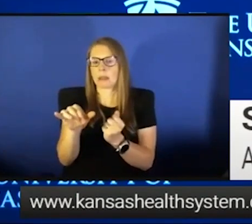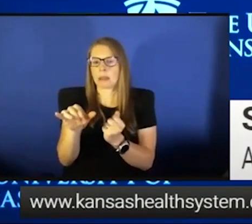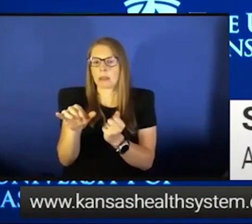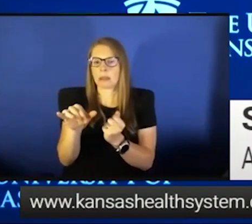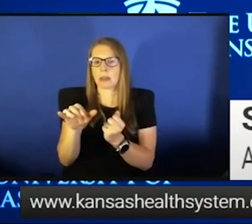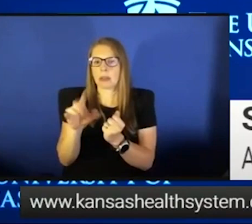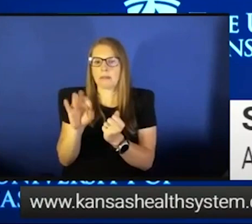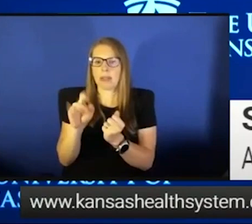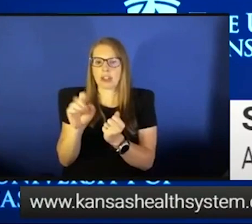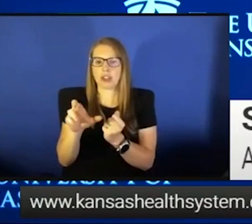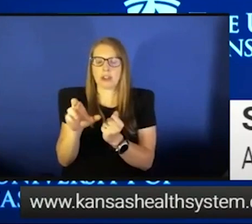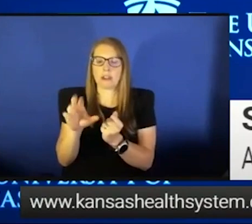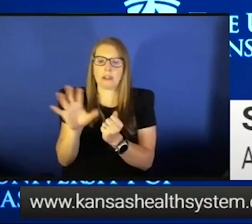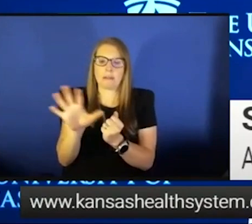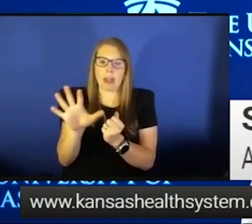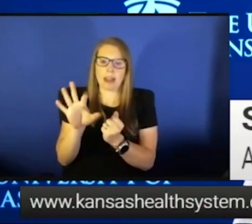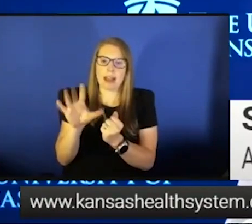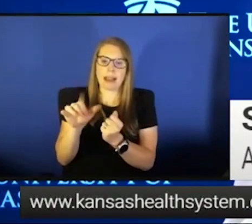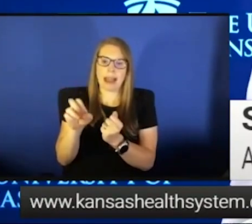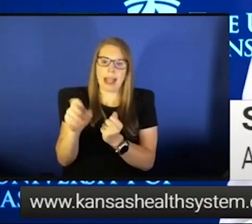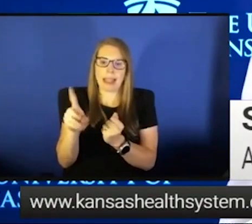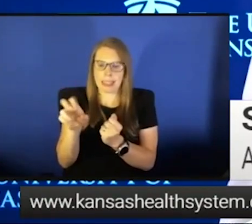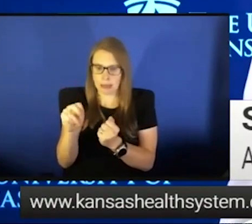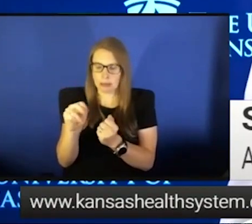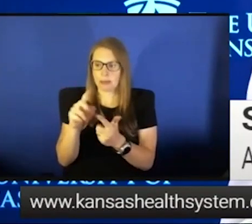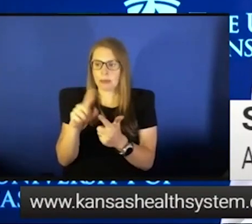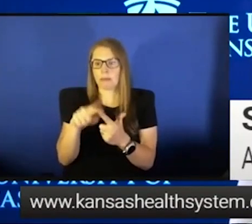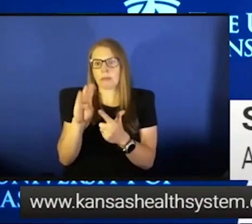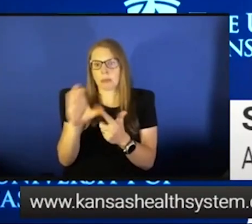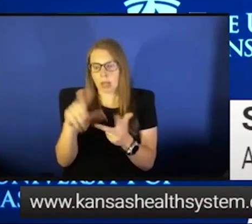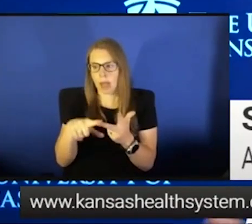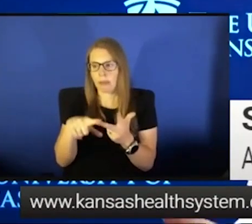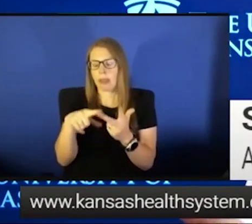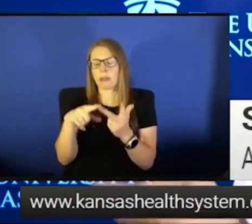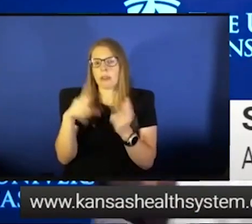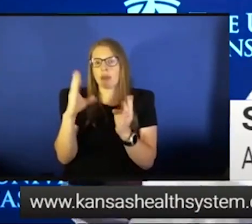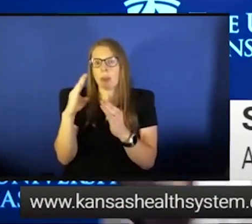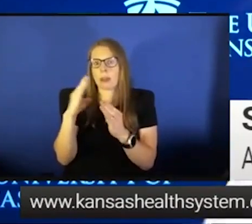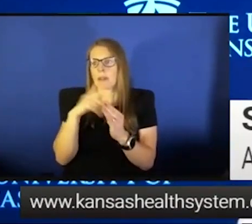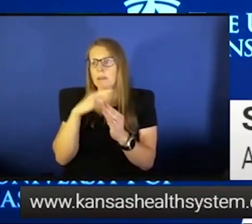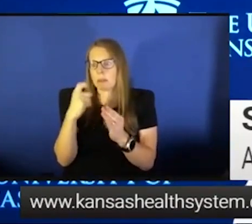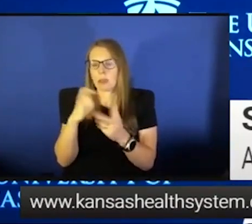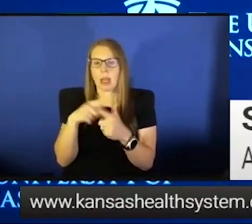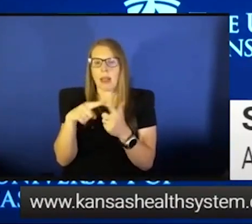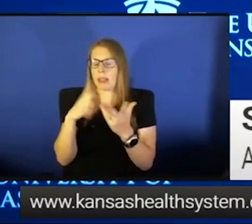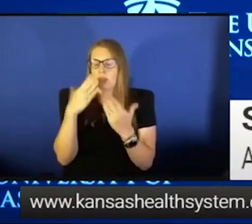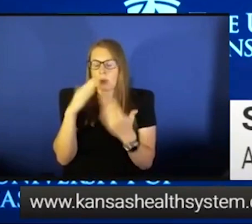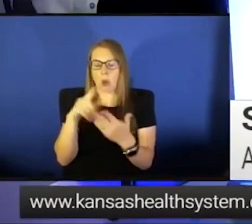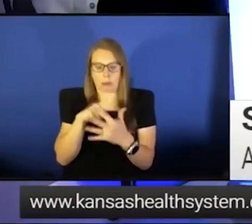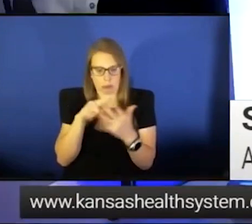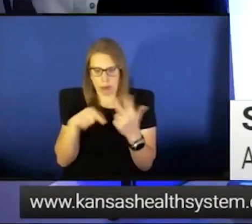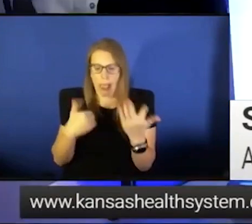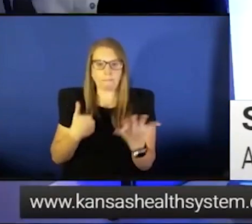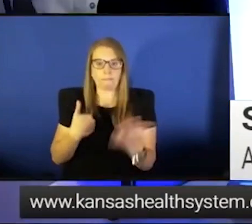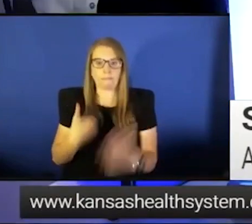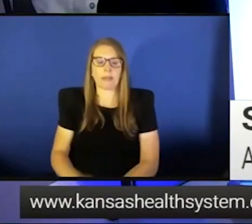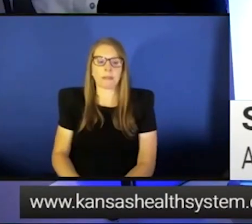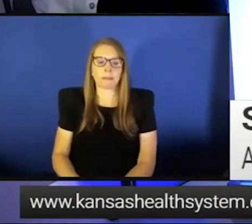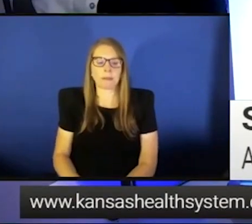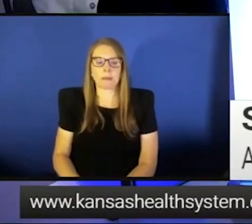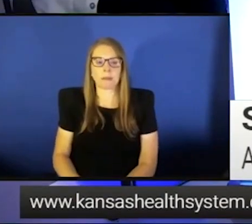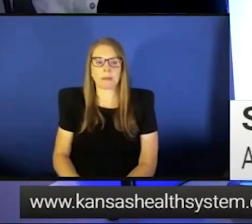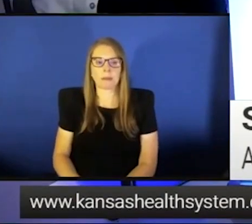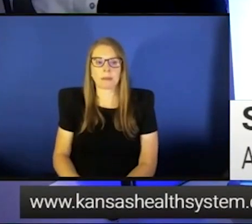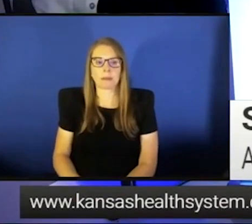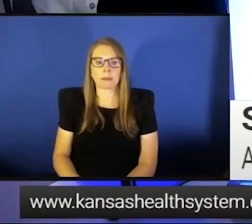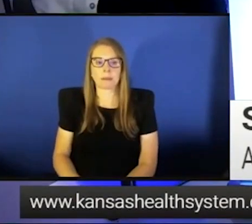plus dehydration plus birth control, and then you get in trouble, and you may not even know that you have some of those, Dr. Lindenberg. And even migraine with aura can